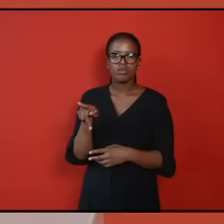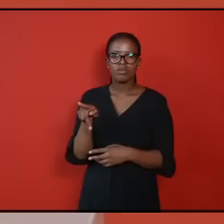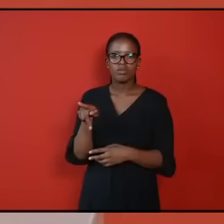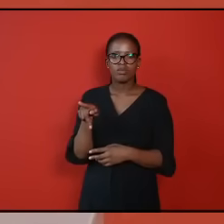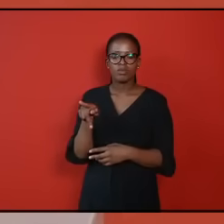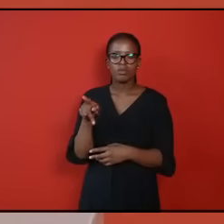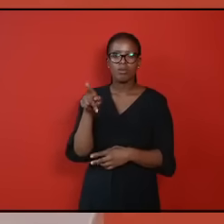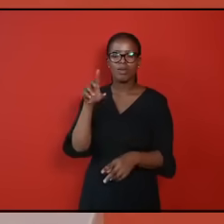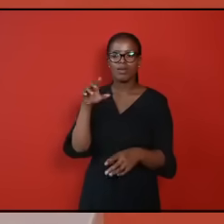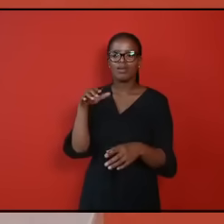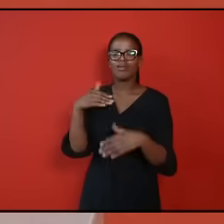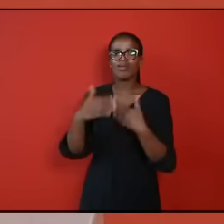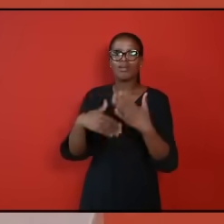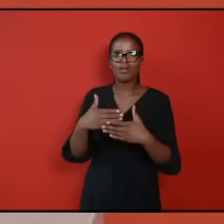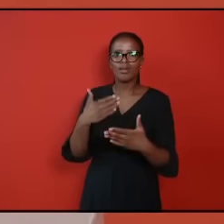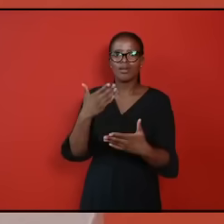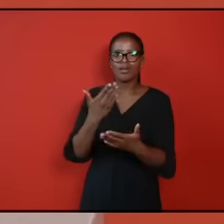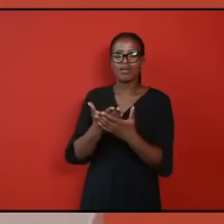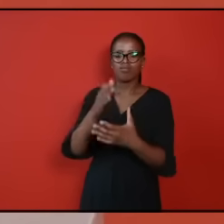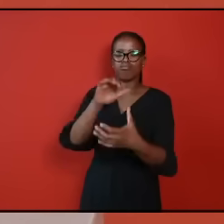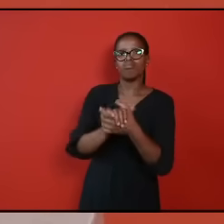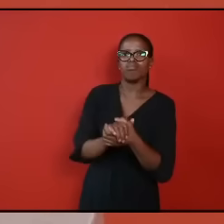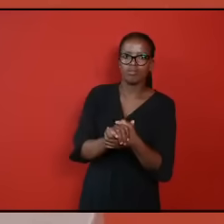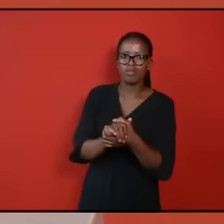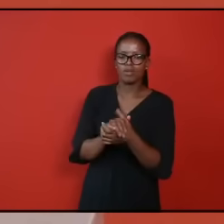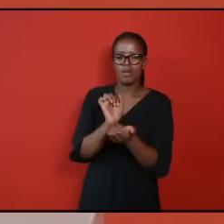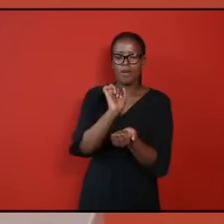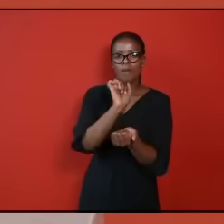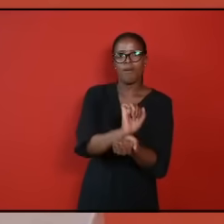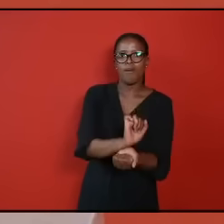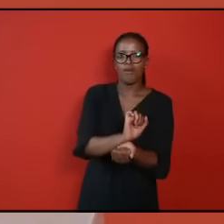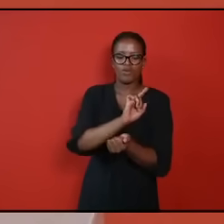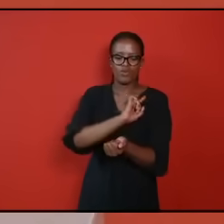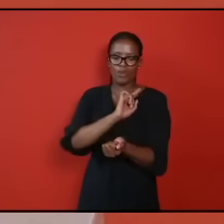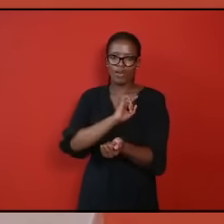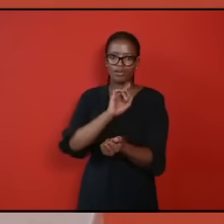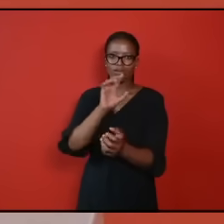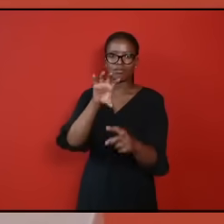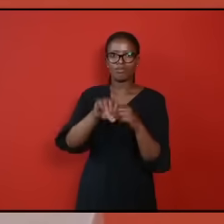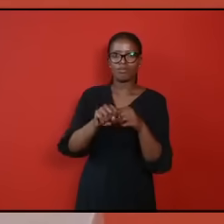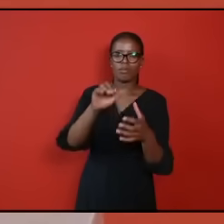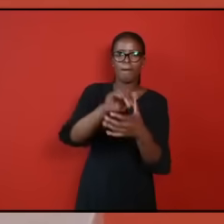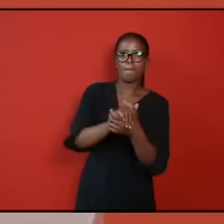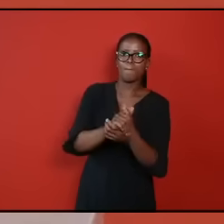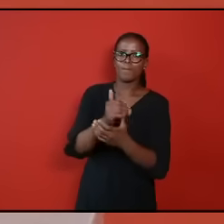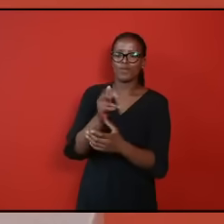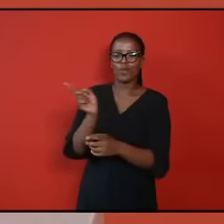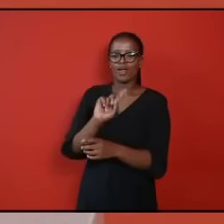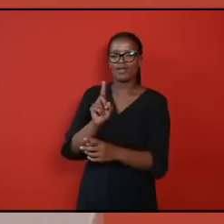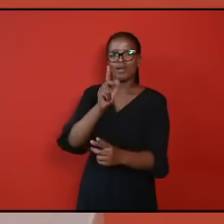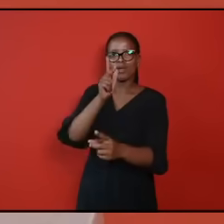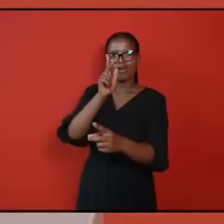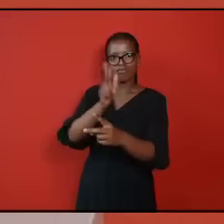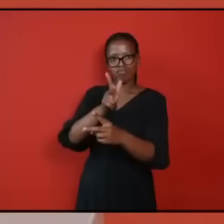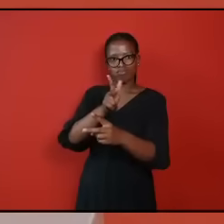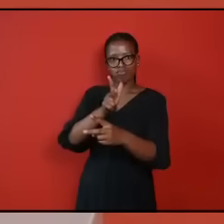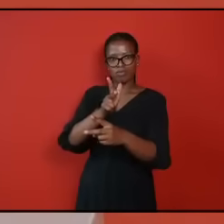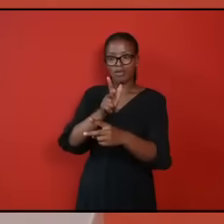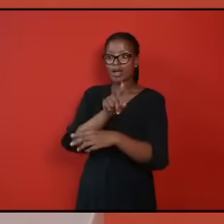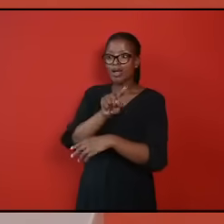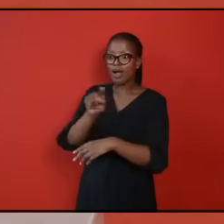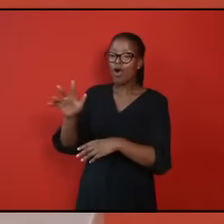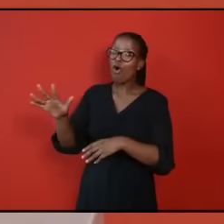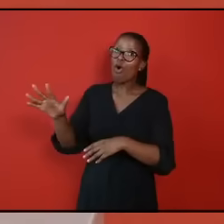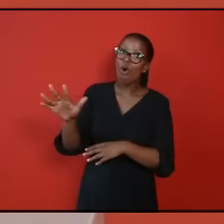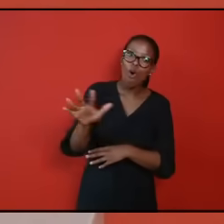small, arrested. Were held by a camera. And all of us, those who can afford, all